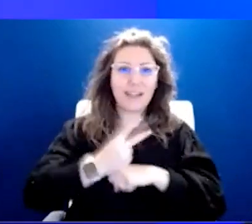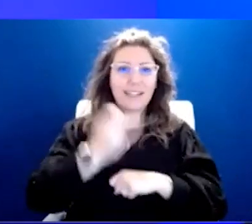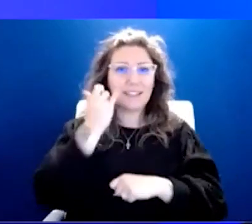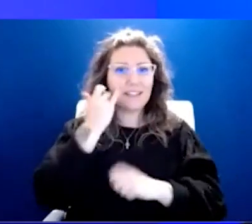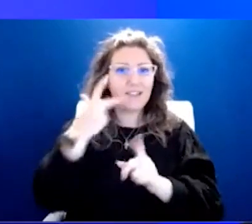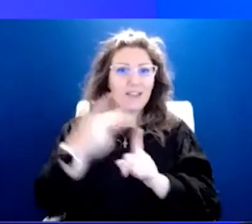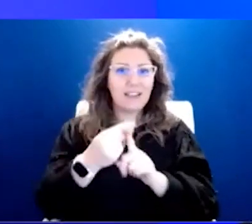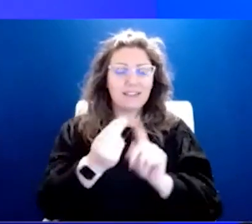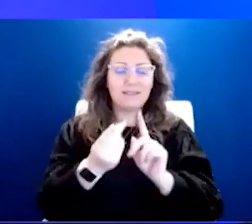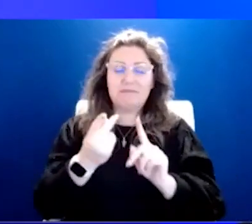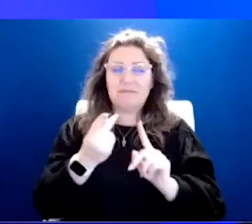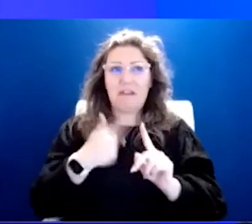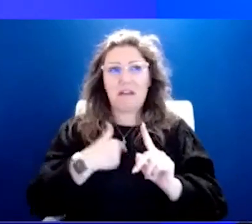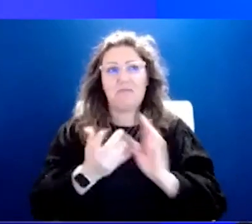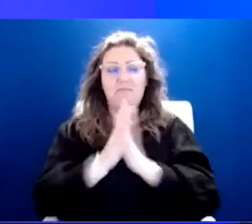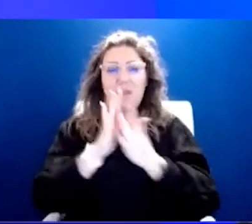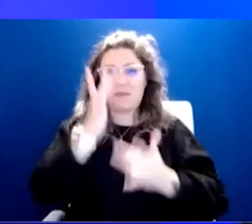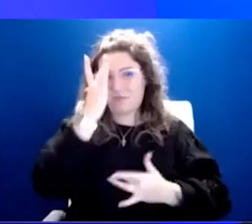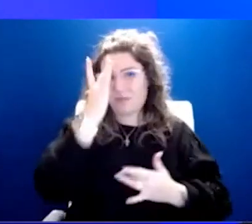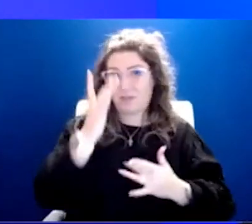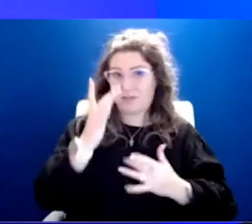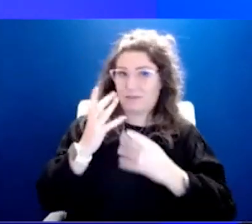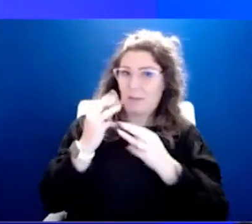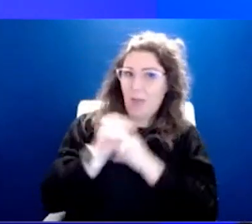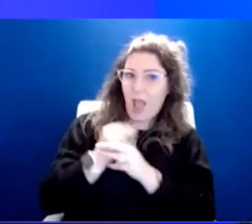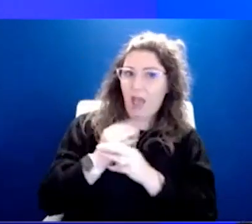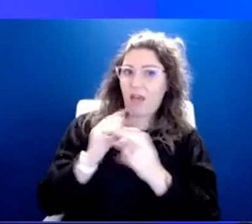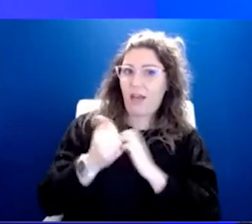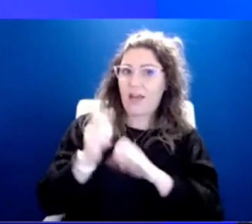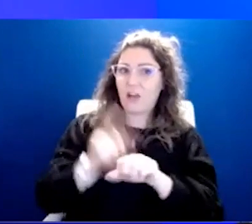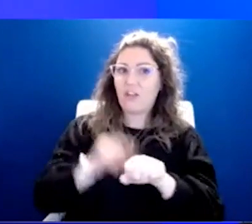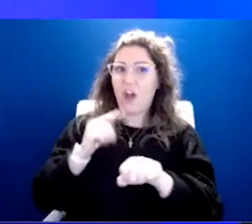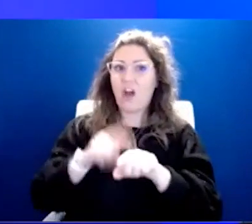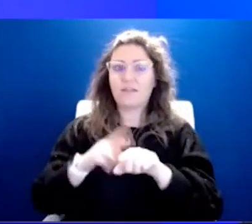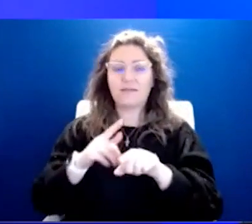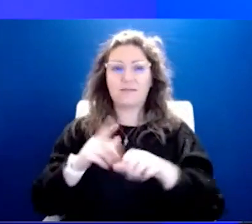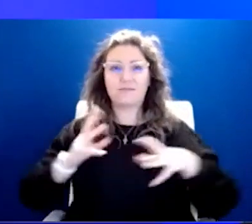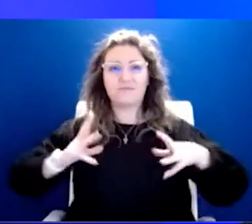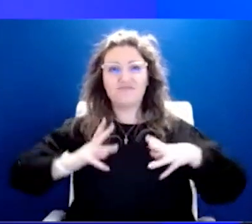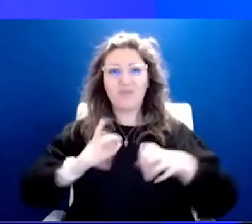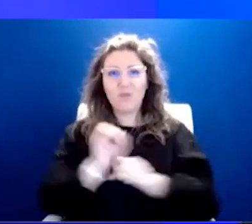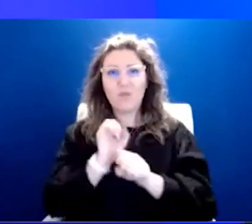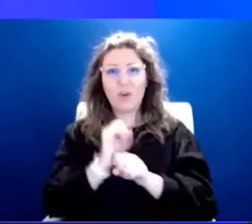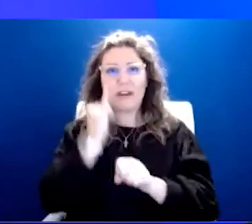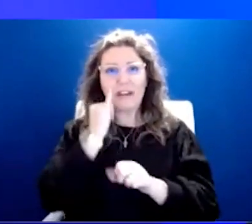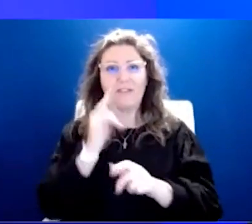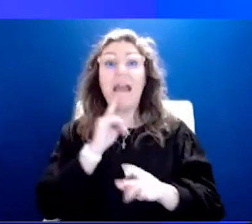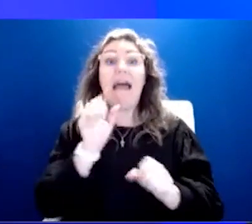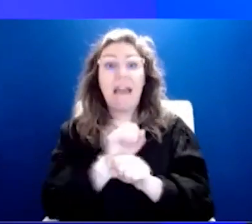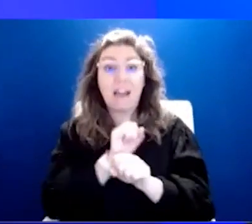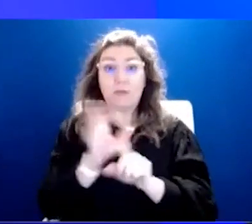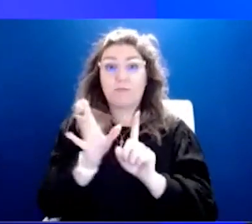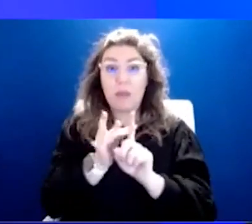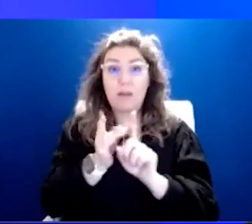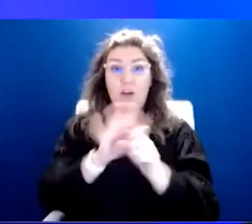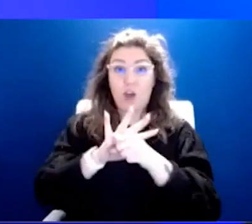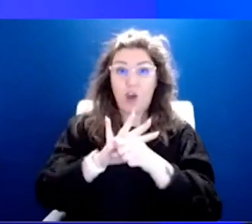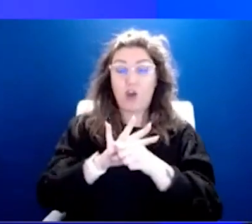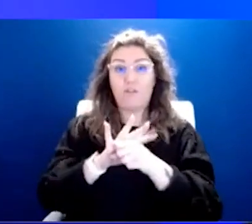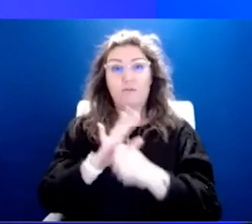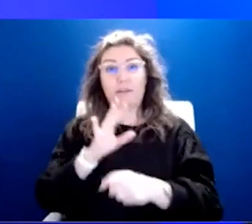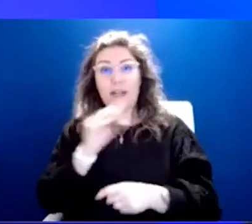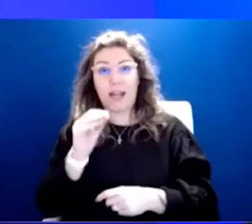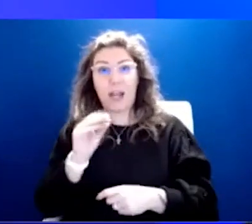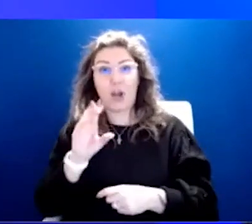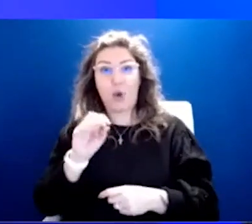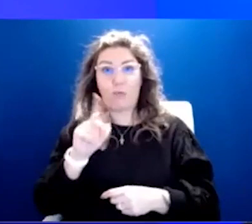well, do the math. How long are you going to be out of work if you actually get COVID, if you actually get Omicron? And he had a friend